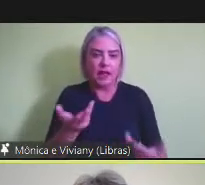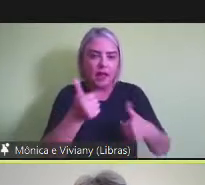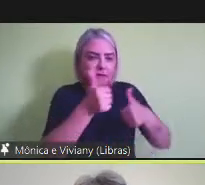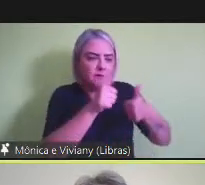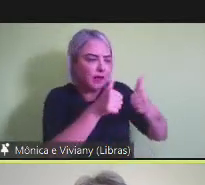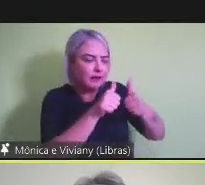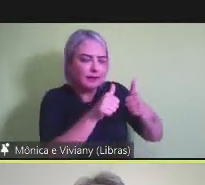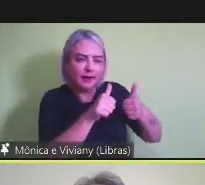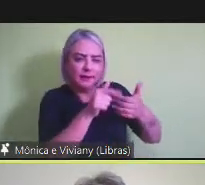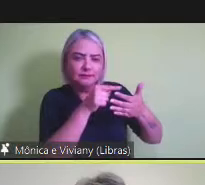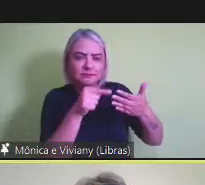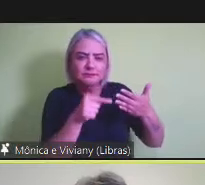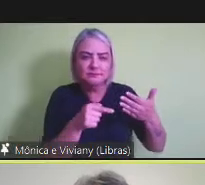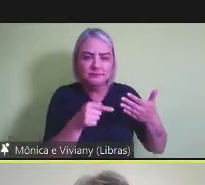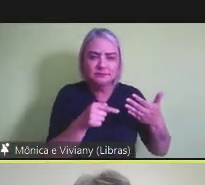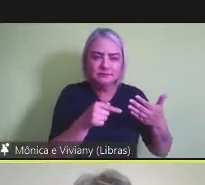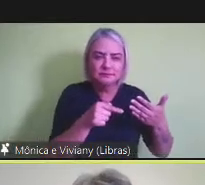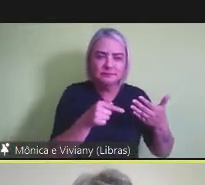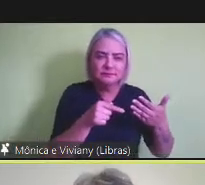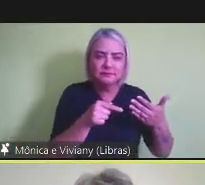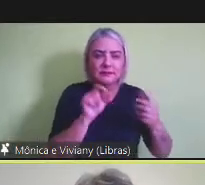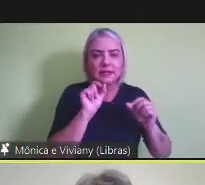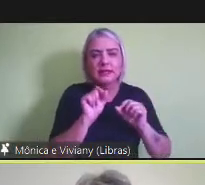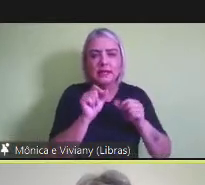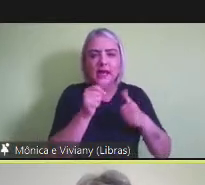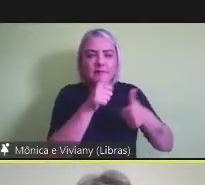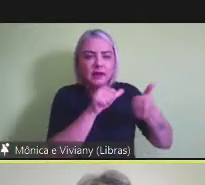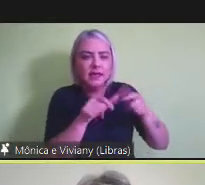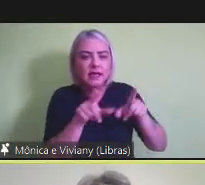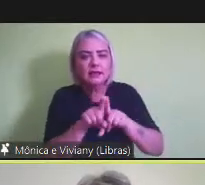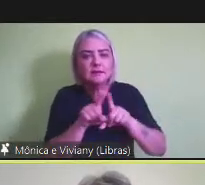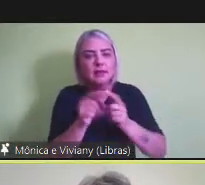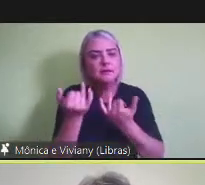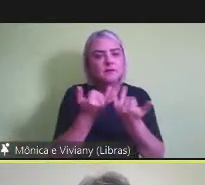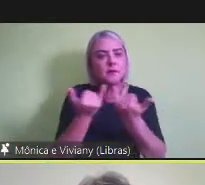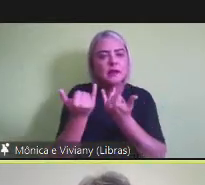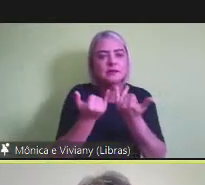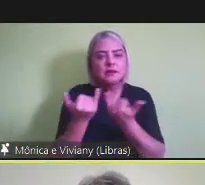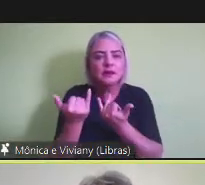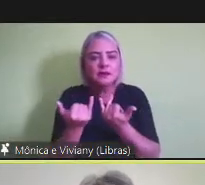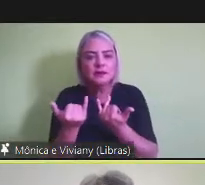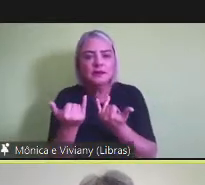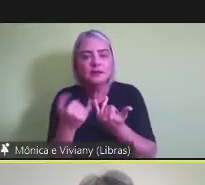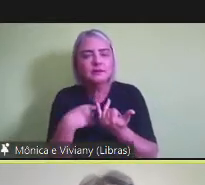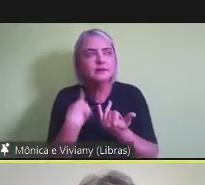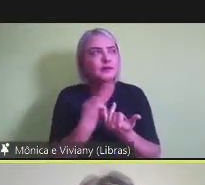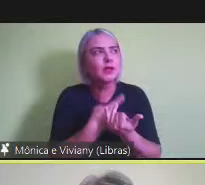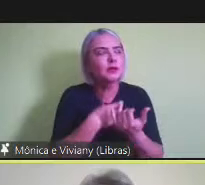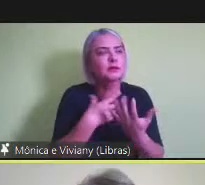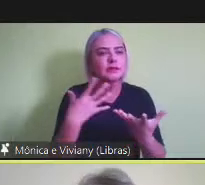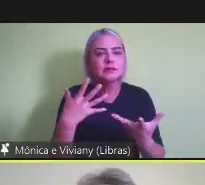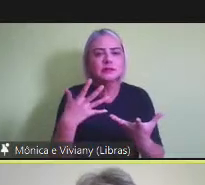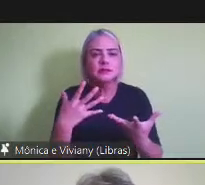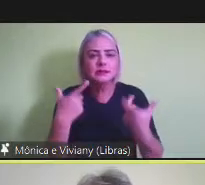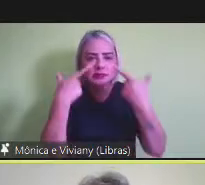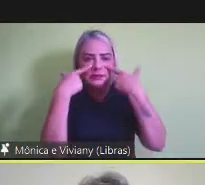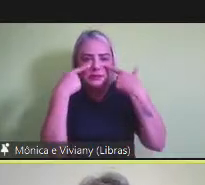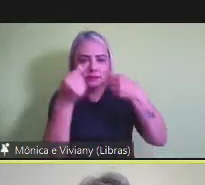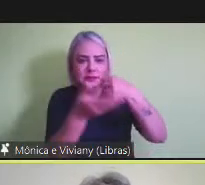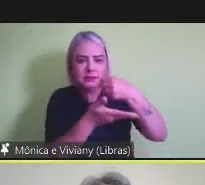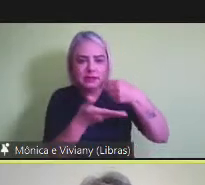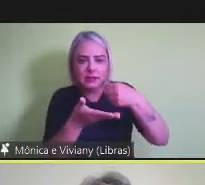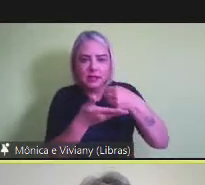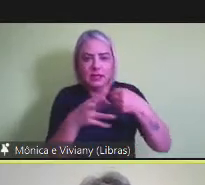that. But assessing these questions and to assess this information in